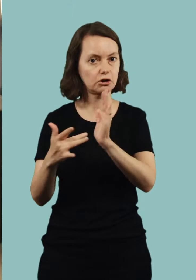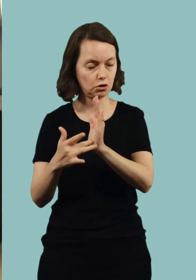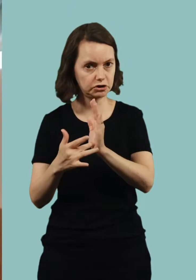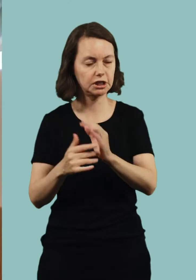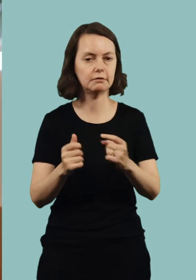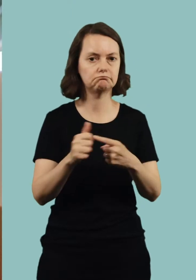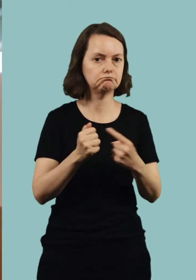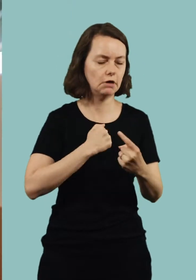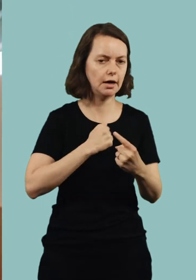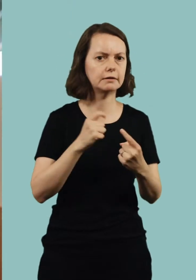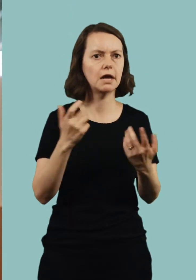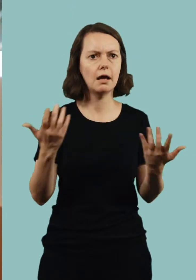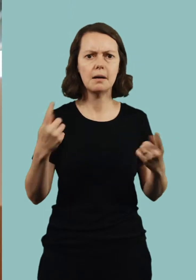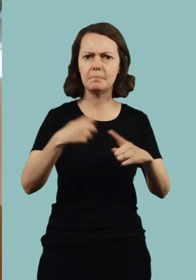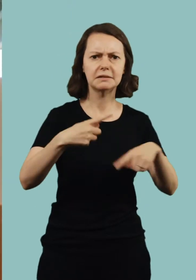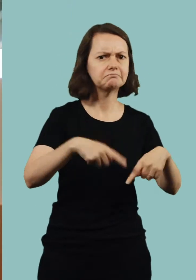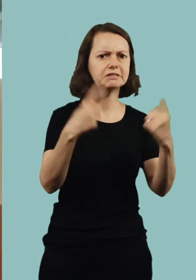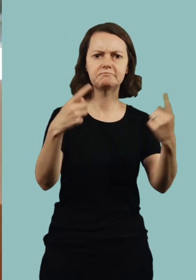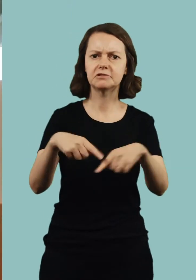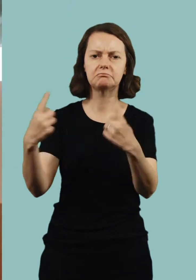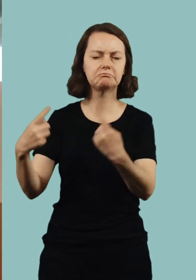assistive technology, and then there's always the